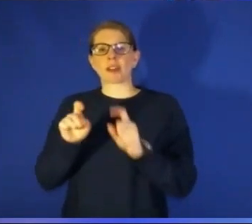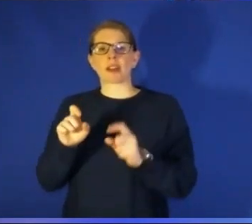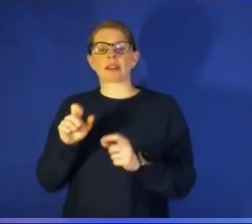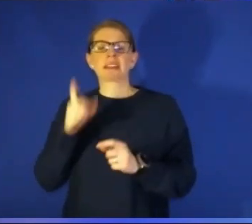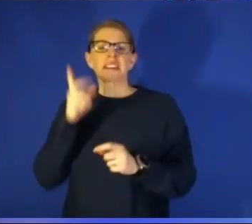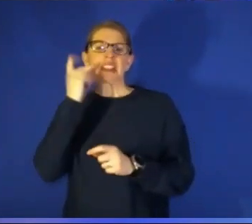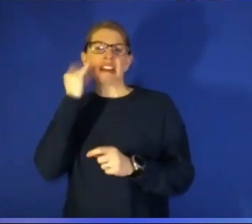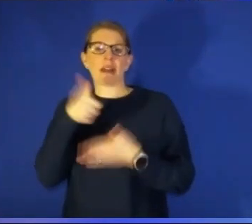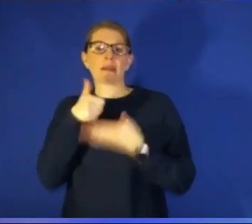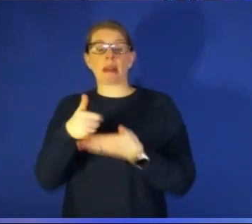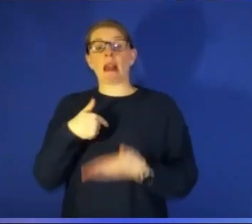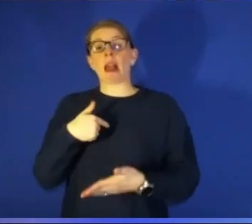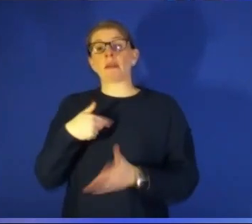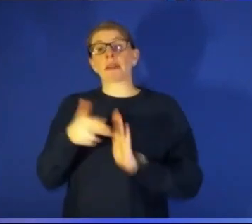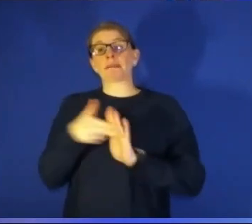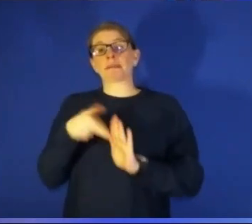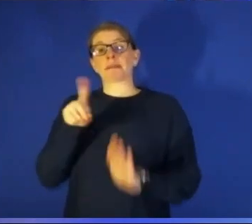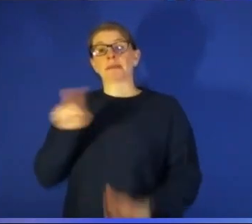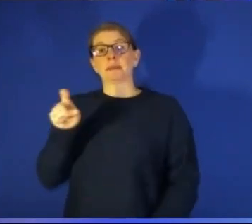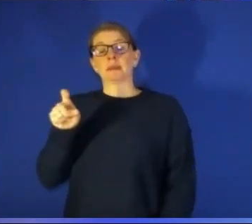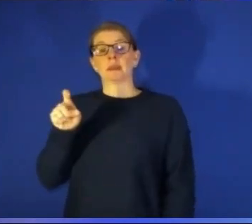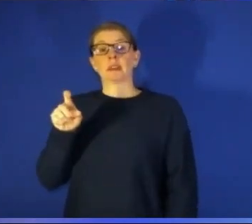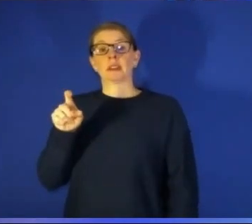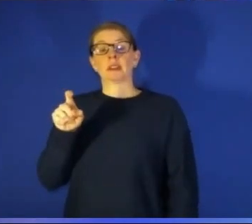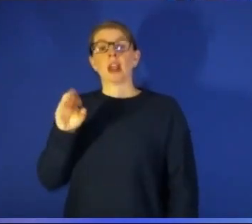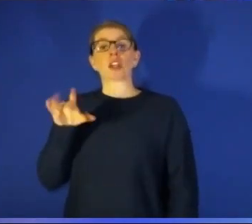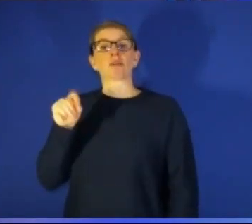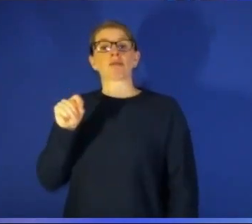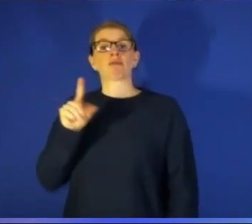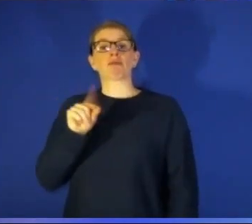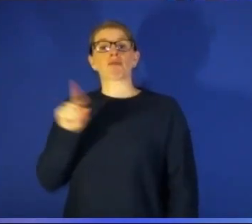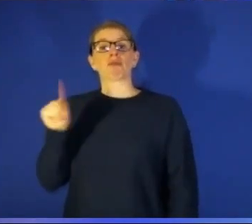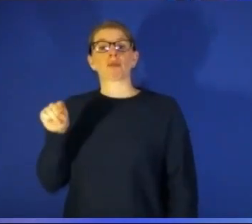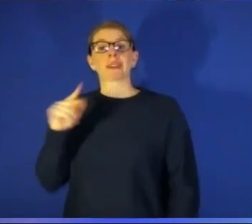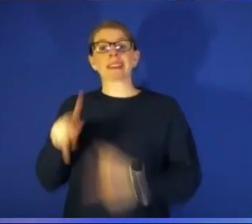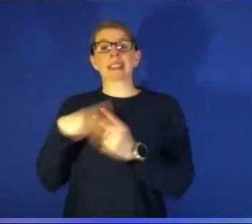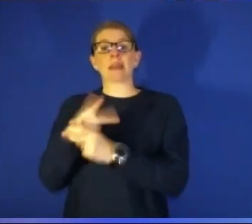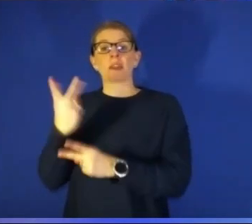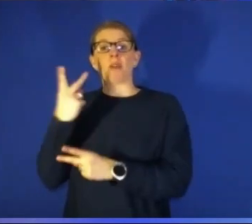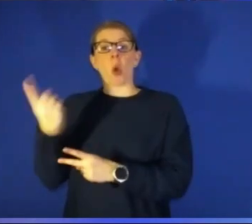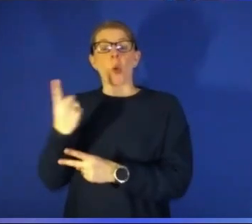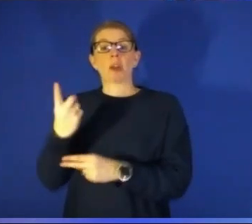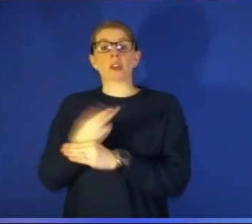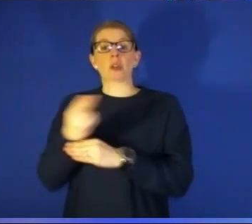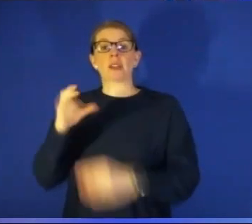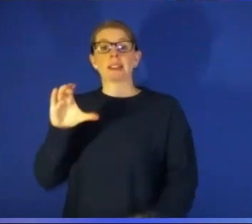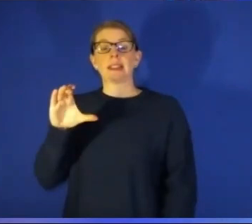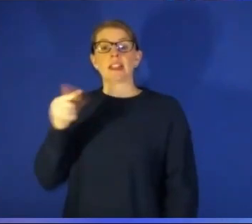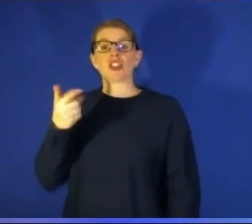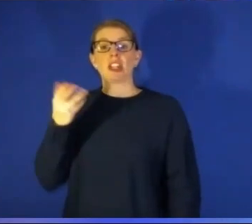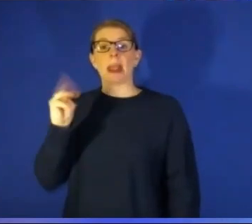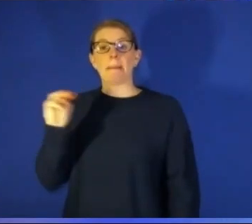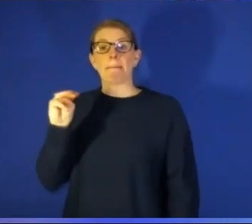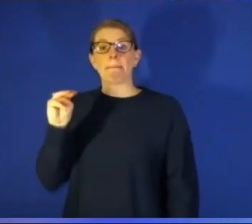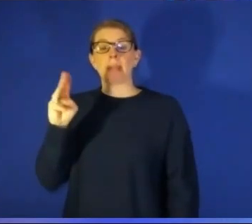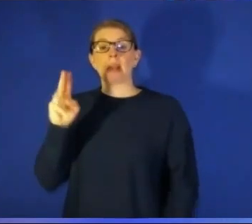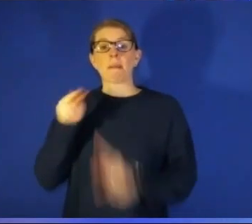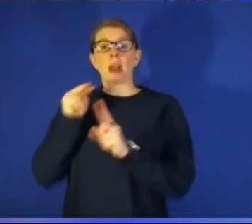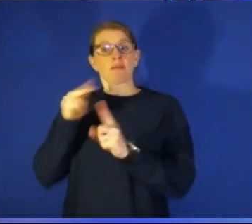was diagnosed in October of 2020 with type 2. I've always used a CGM monitor and successfully lowered